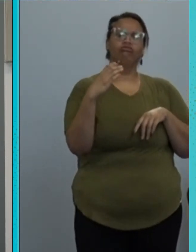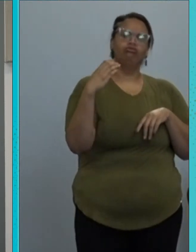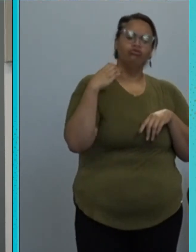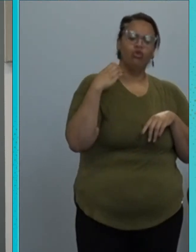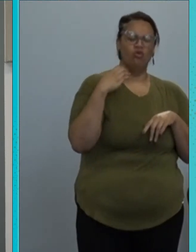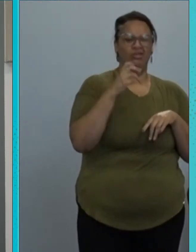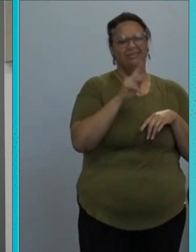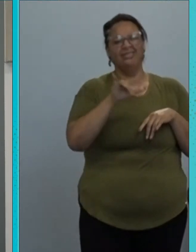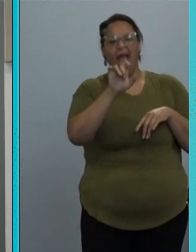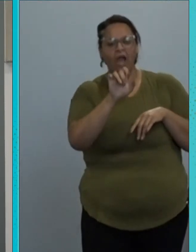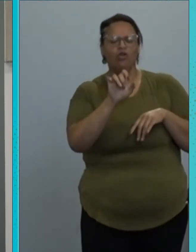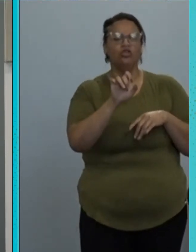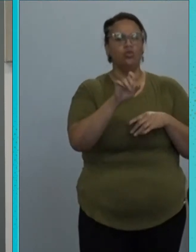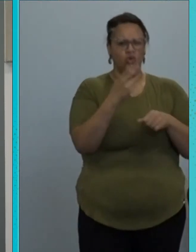this brotherhood, while also